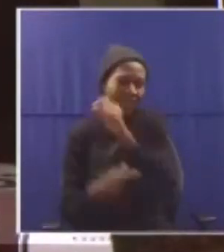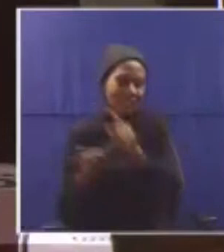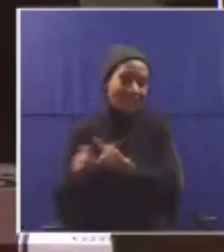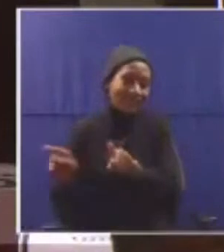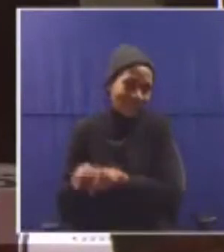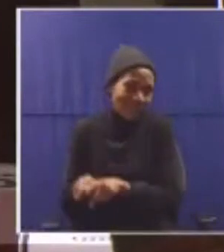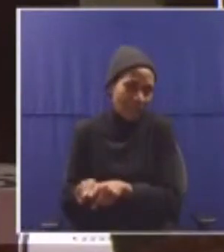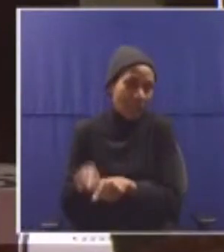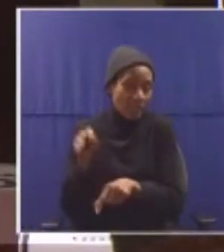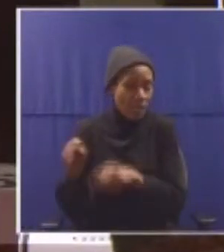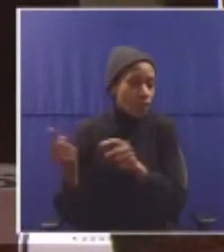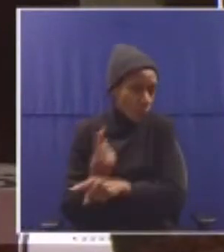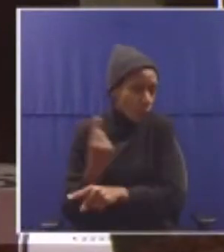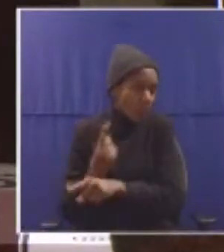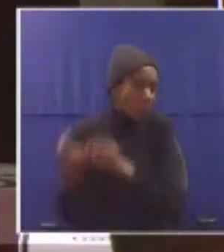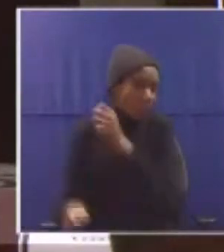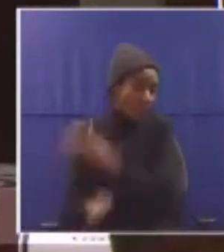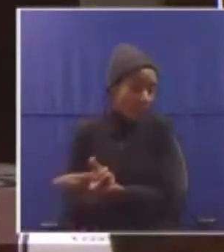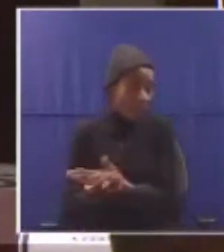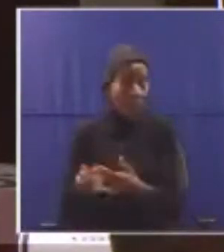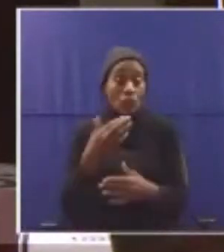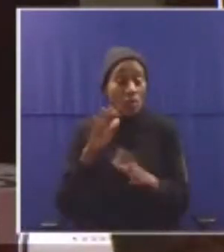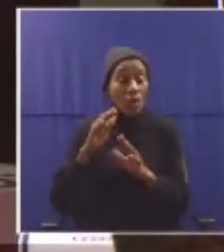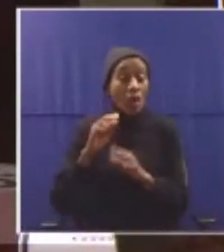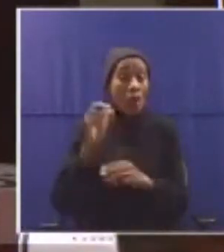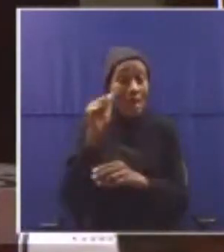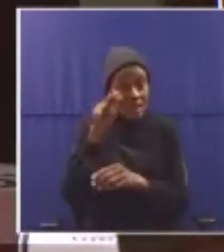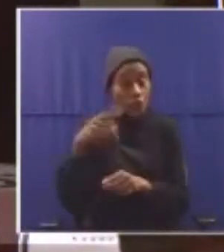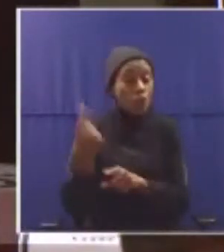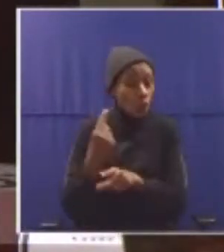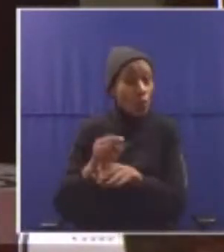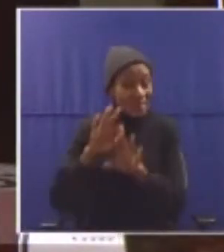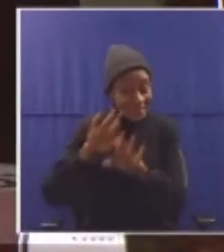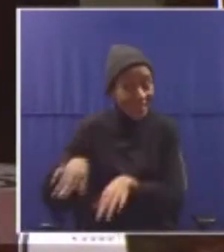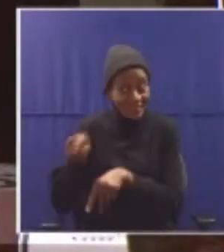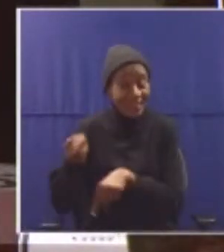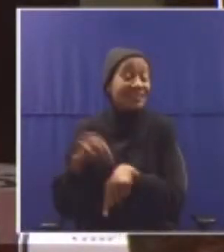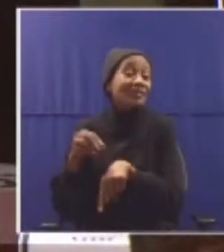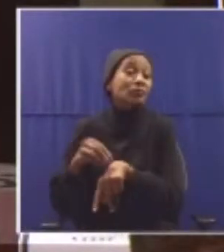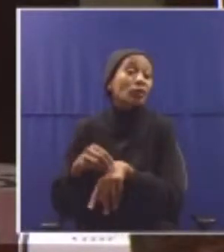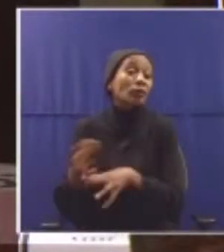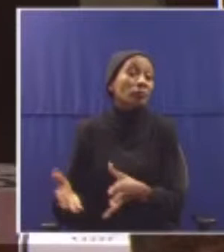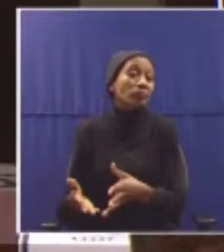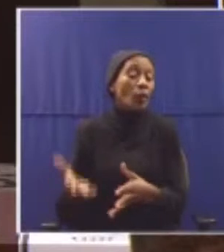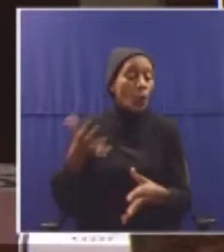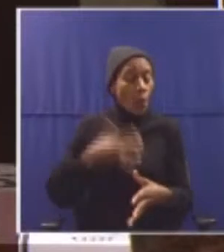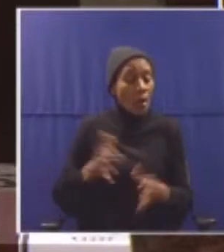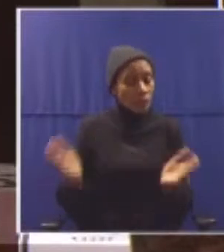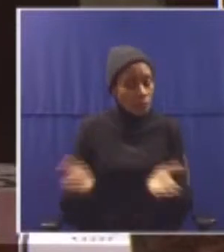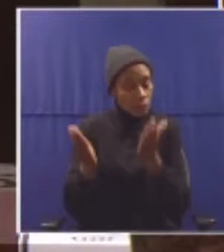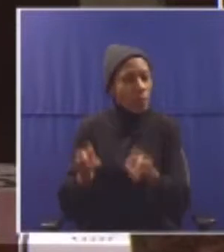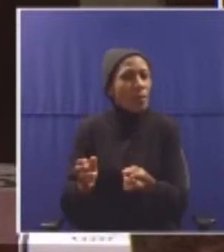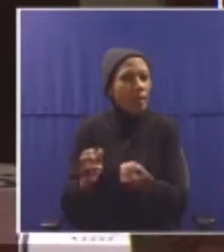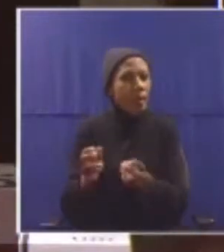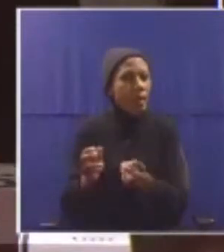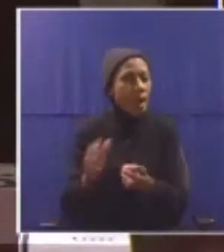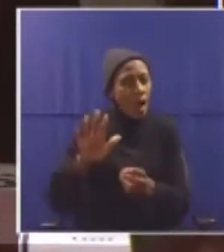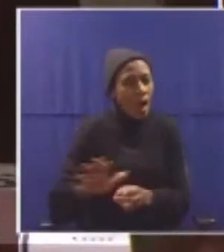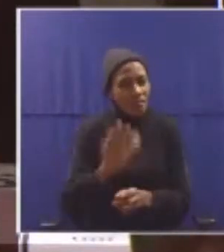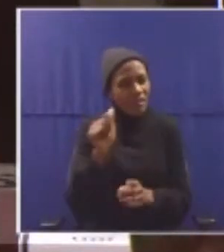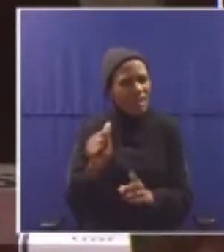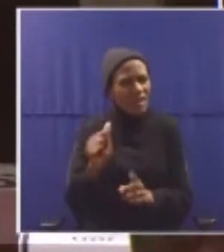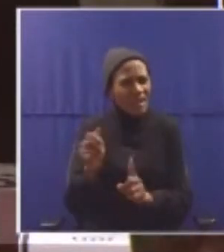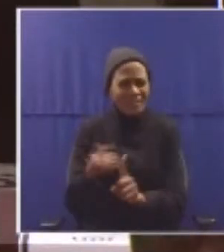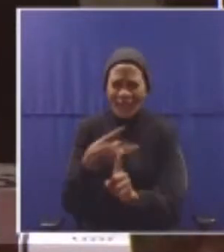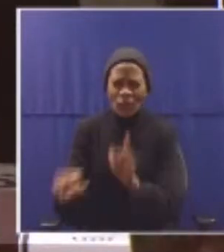vacuum left by the AU, leaving imperialist forces time and space to ferment disunity and violence in the continent. Why